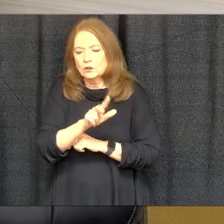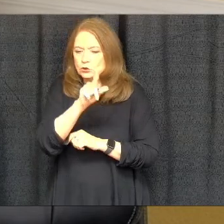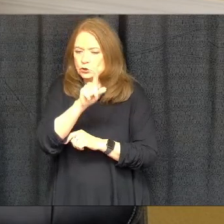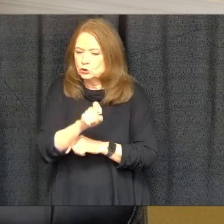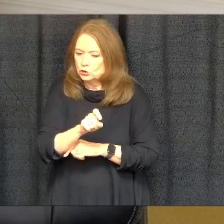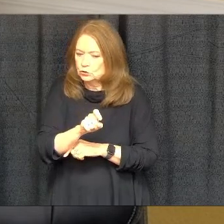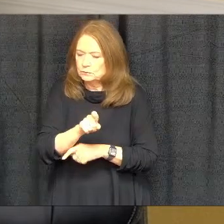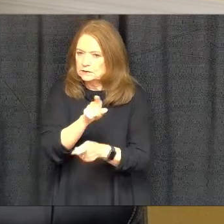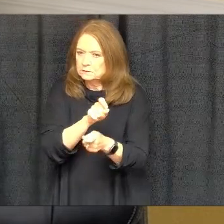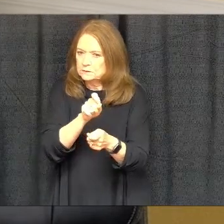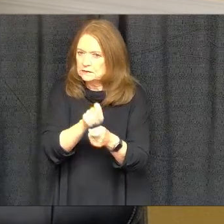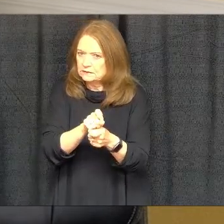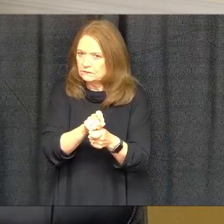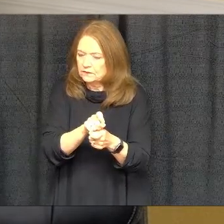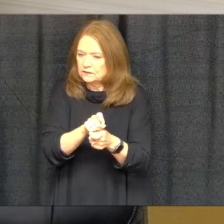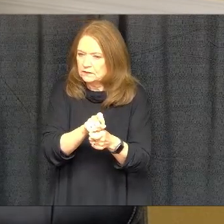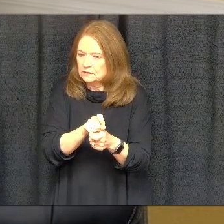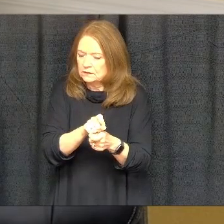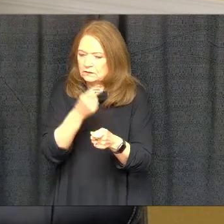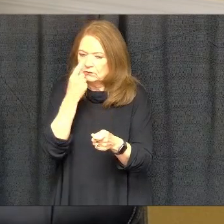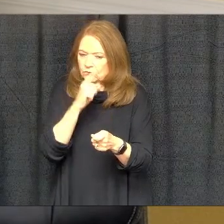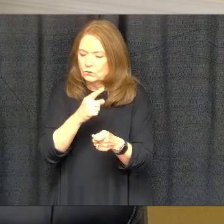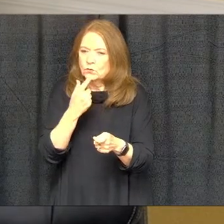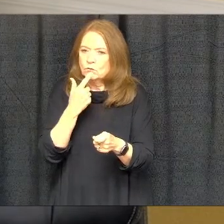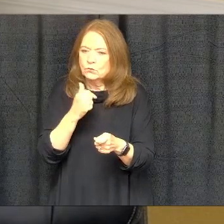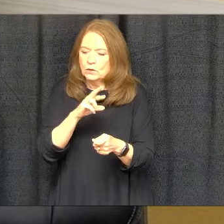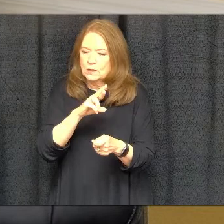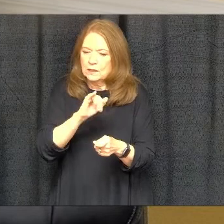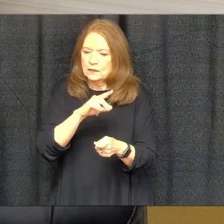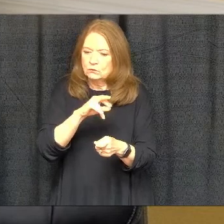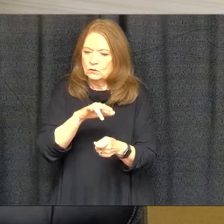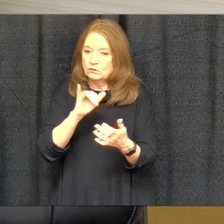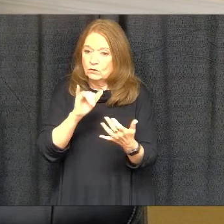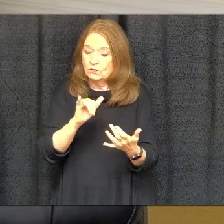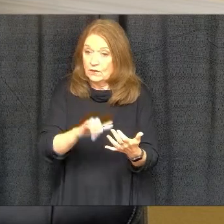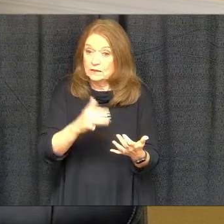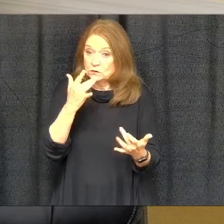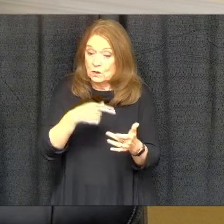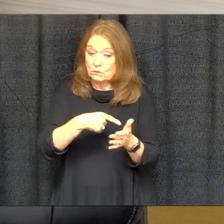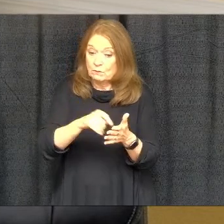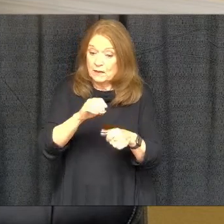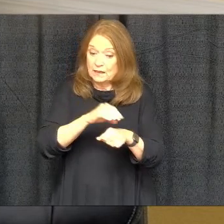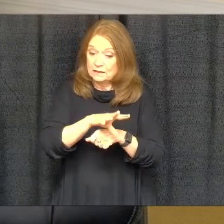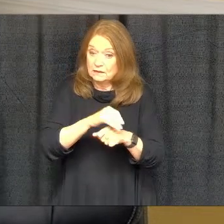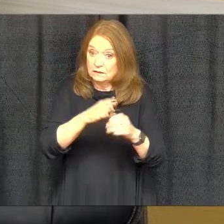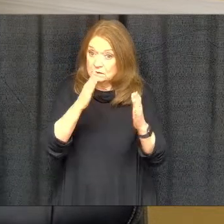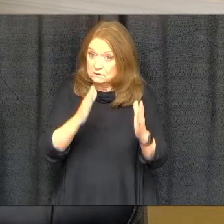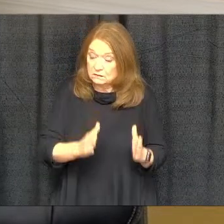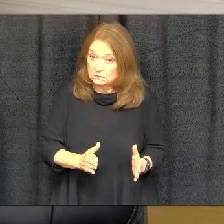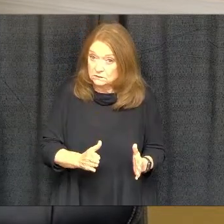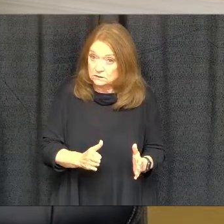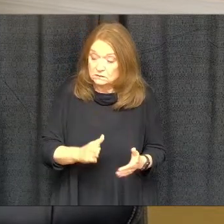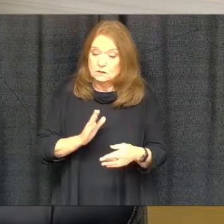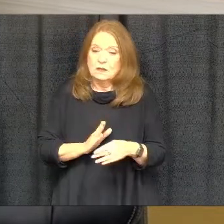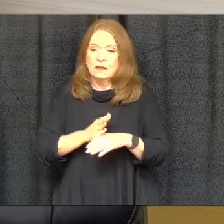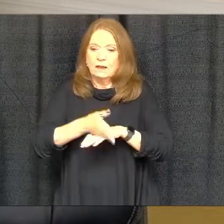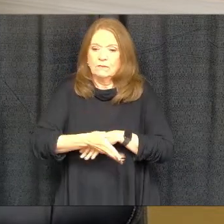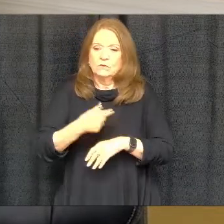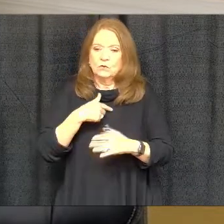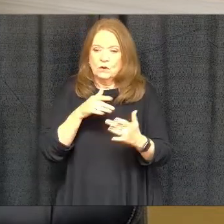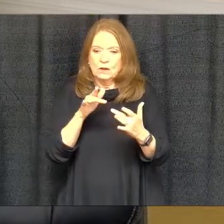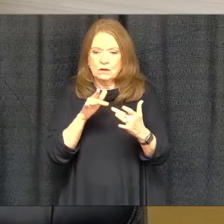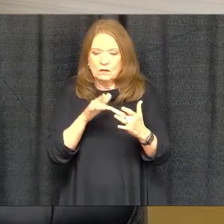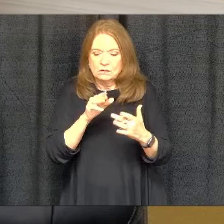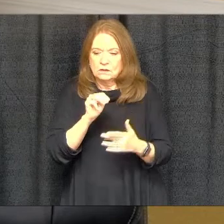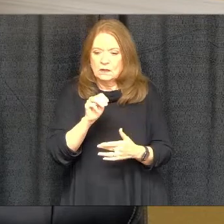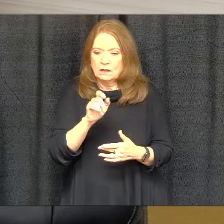specifically for the Red River neighborhood. And that's why we paid the consultants to do such. After I contacted the mayor